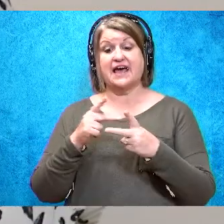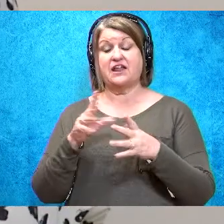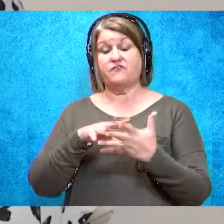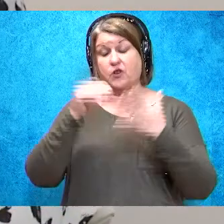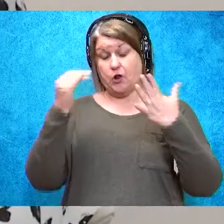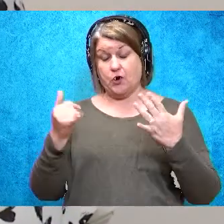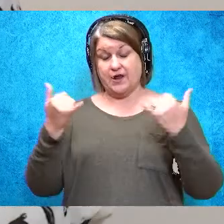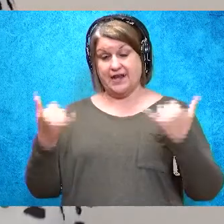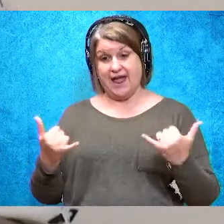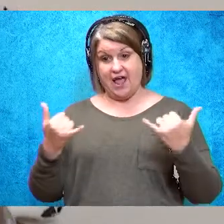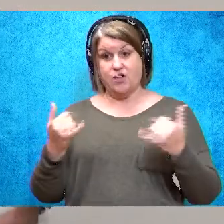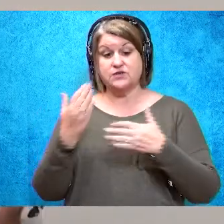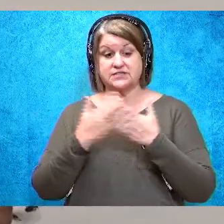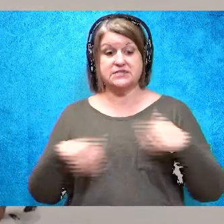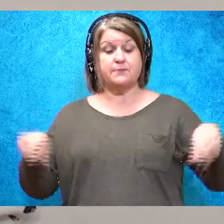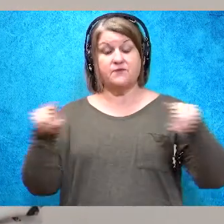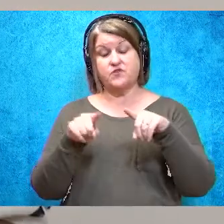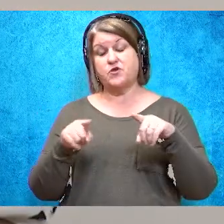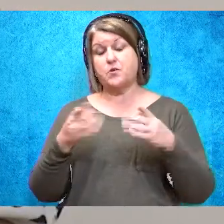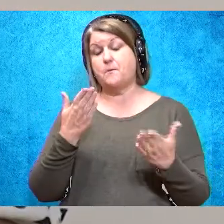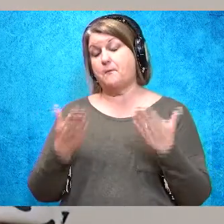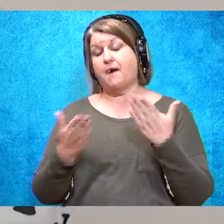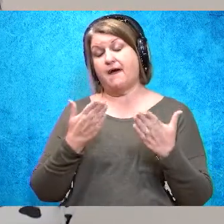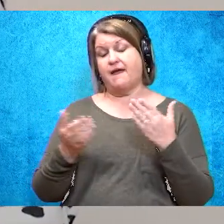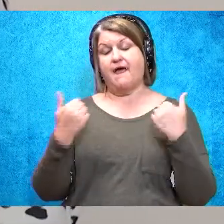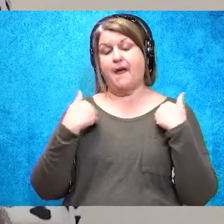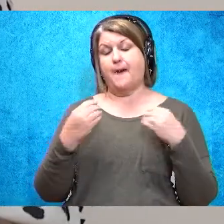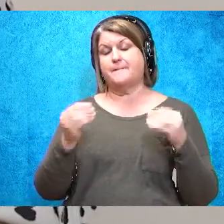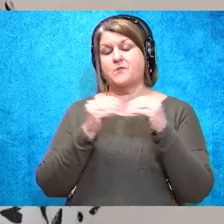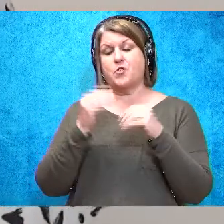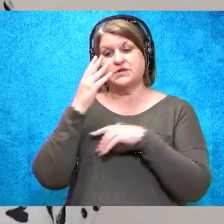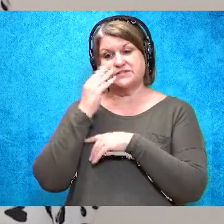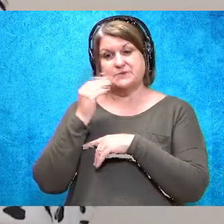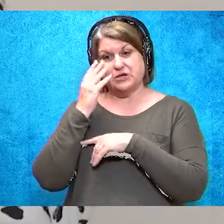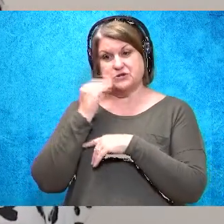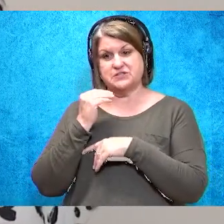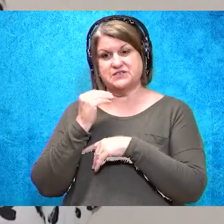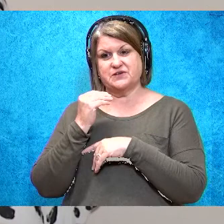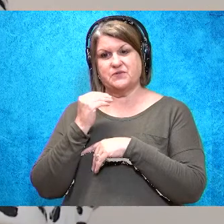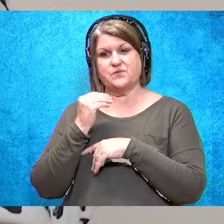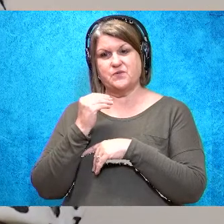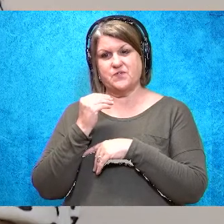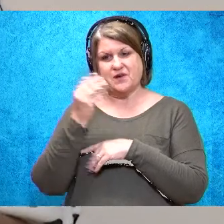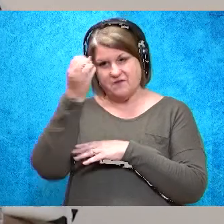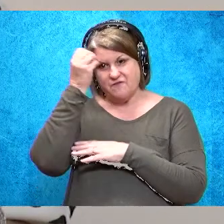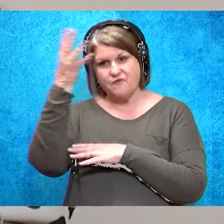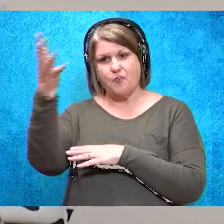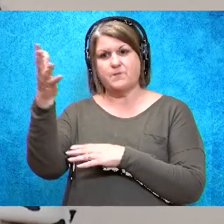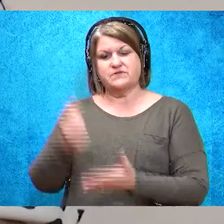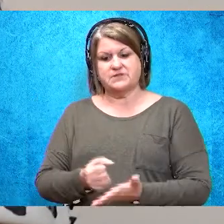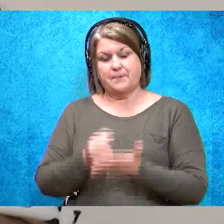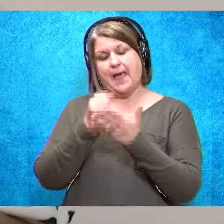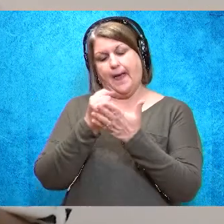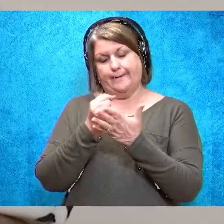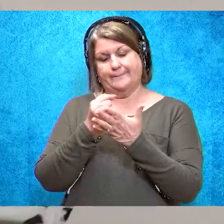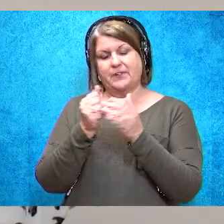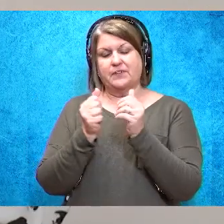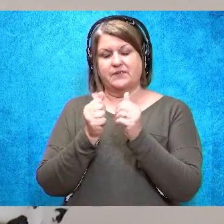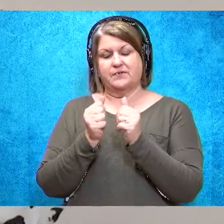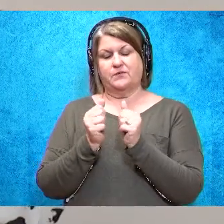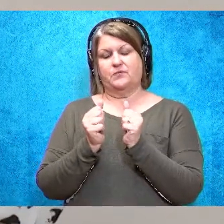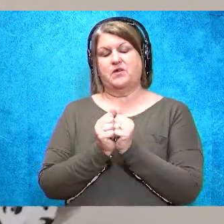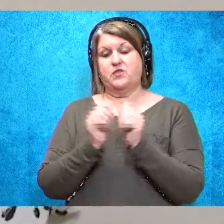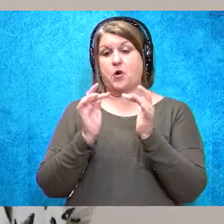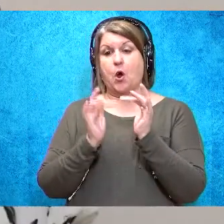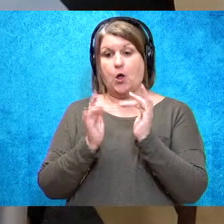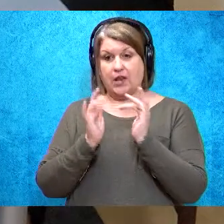experienced. However, we're just going to share some tips with you so that you will be most successful in your online studying this